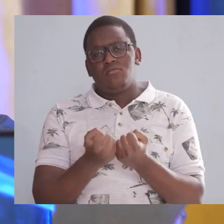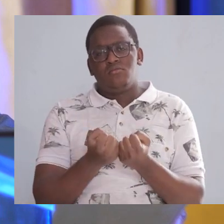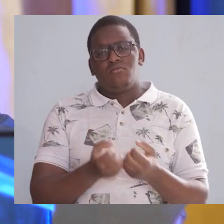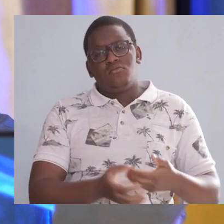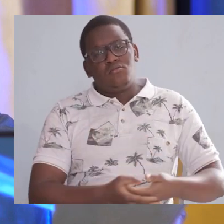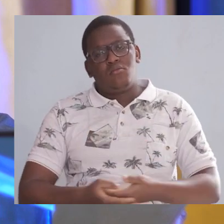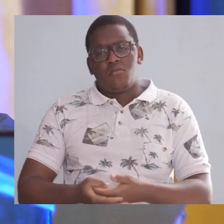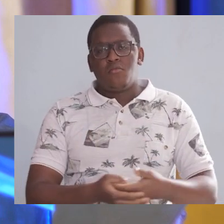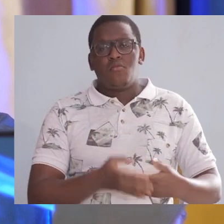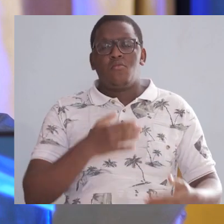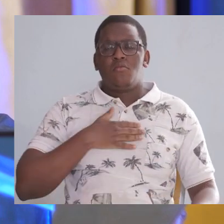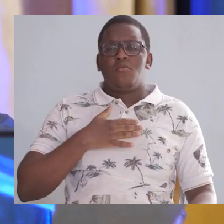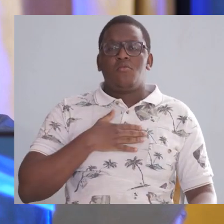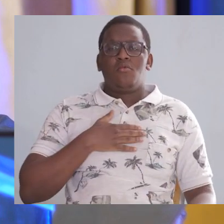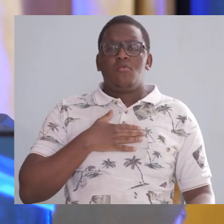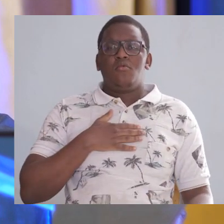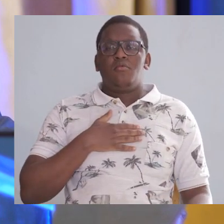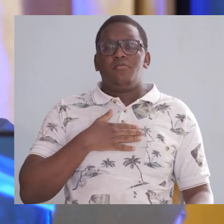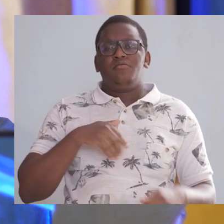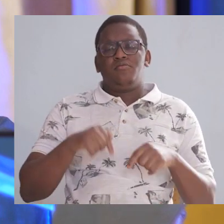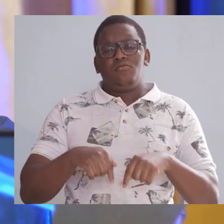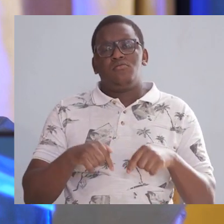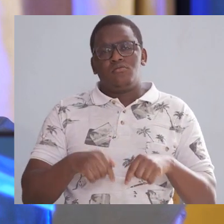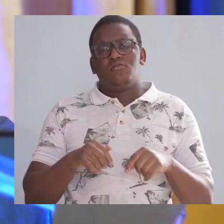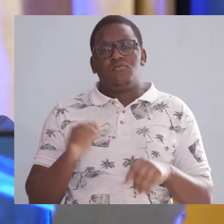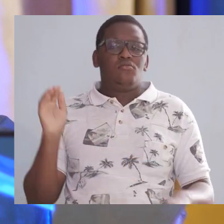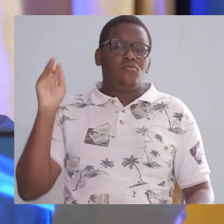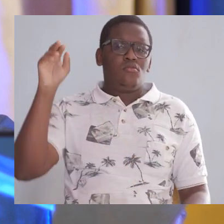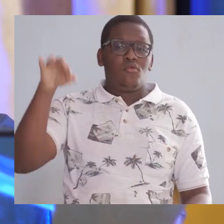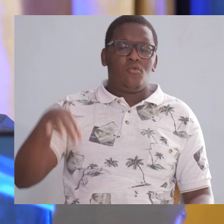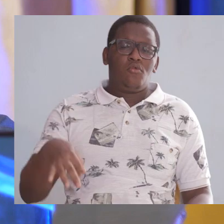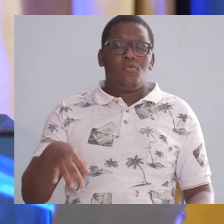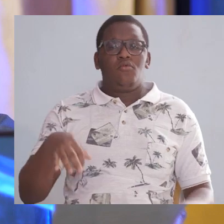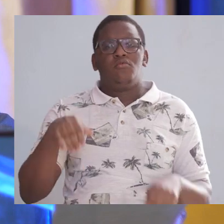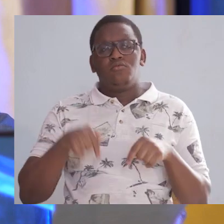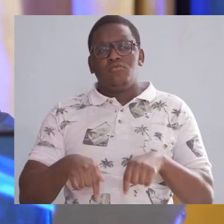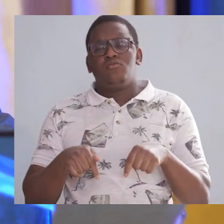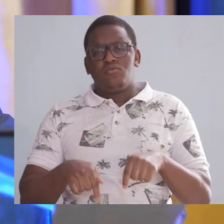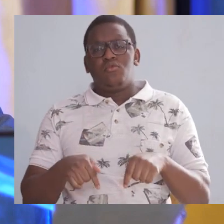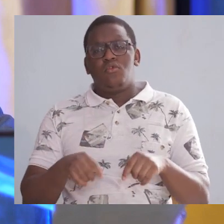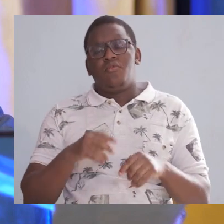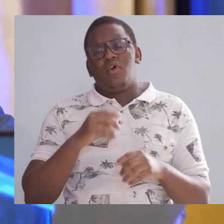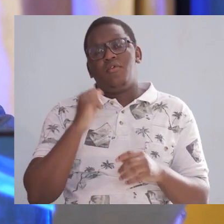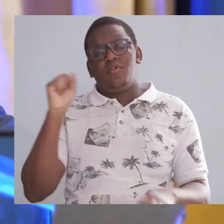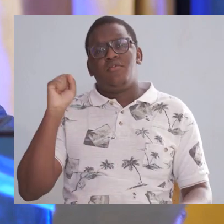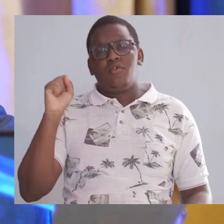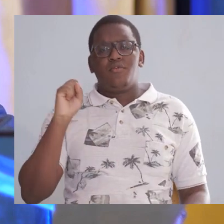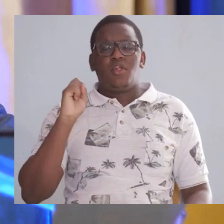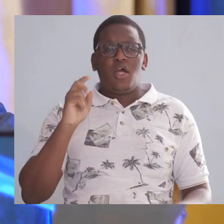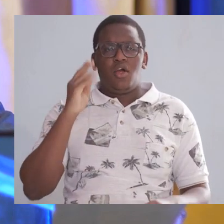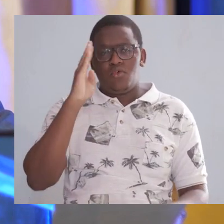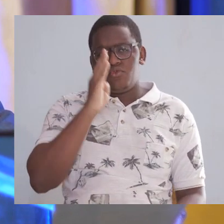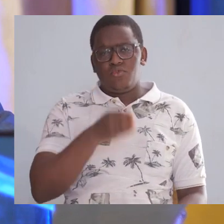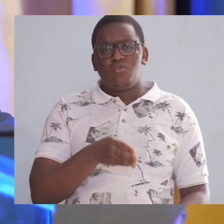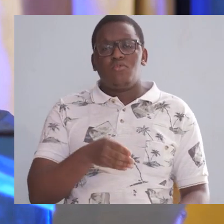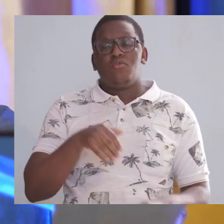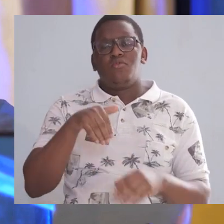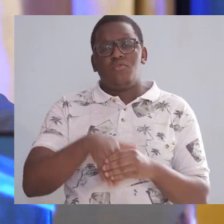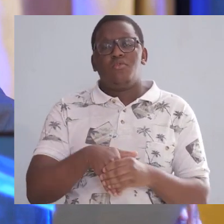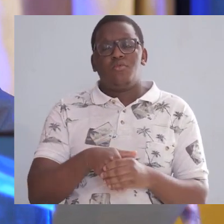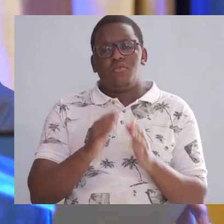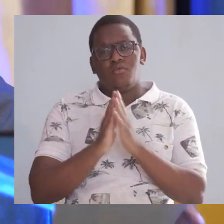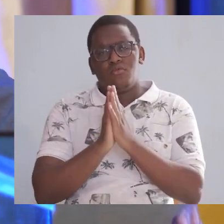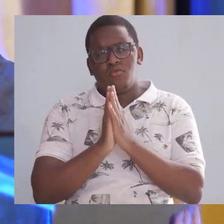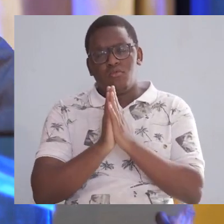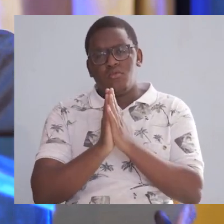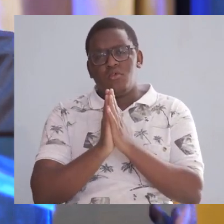me, even up to this far. On this 5th day of August, I glorify his name. And before we go ahead, let us